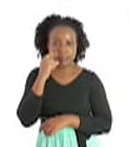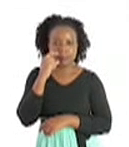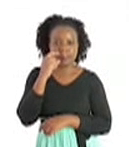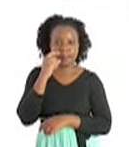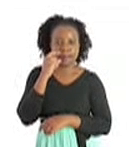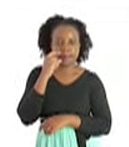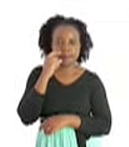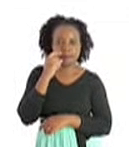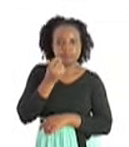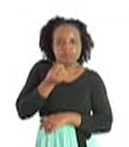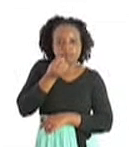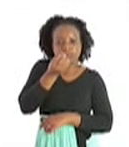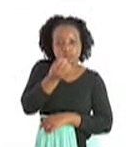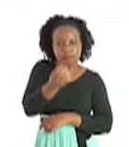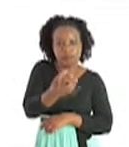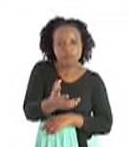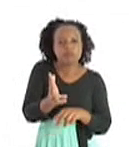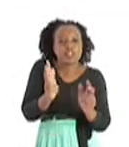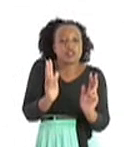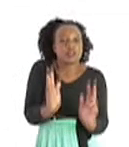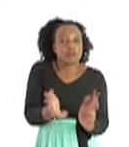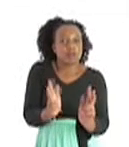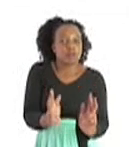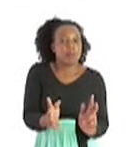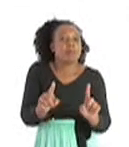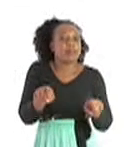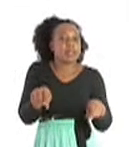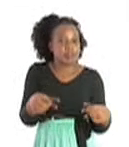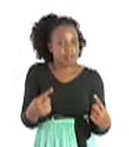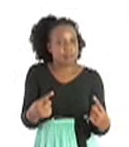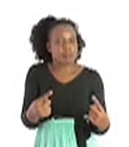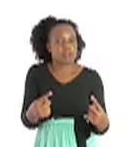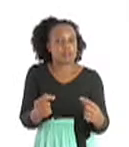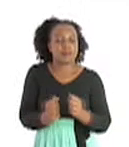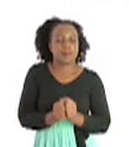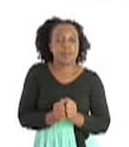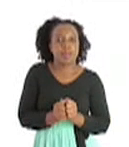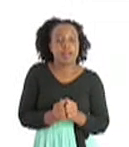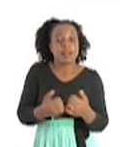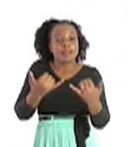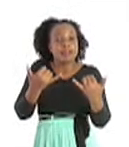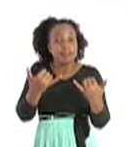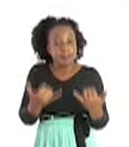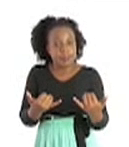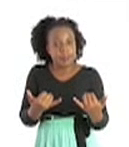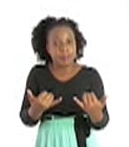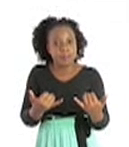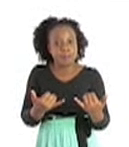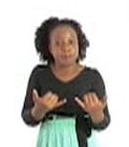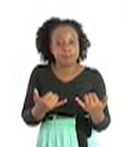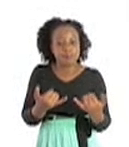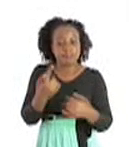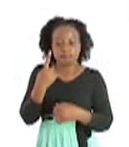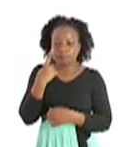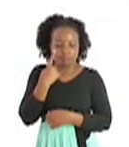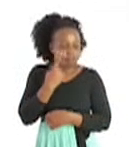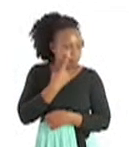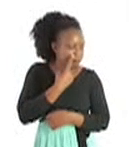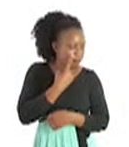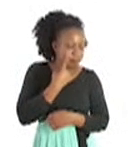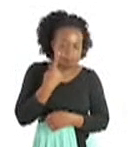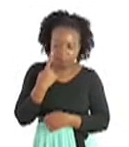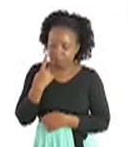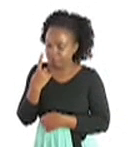to ordinary objects. Right, now I want you to look around wherever you